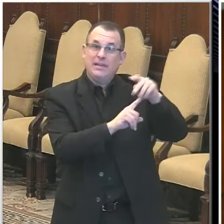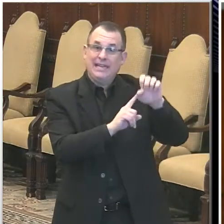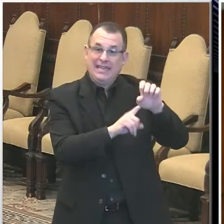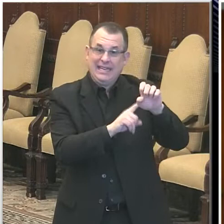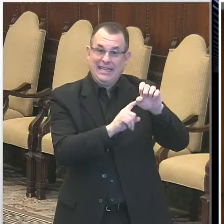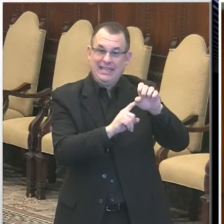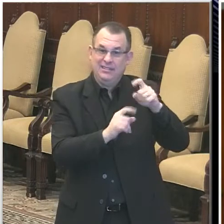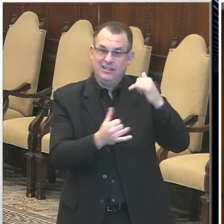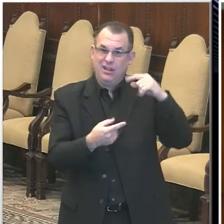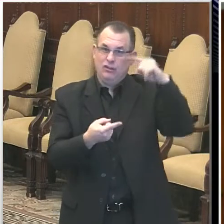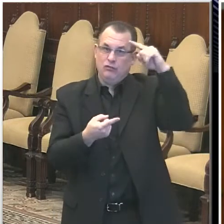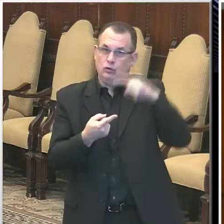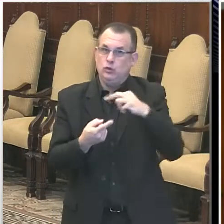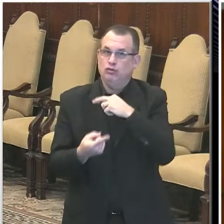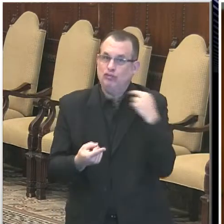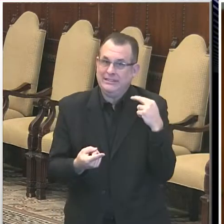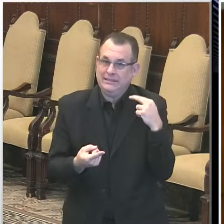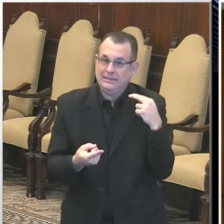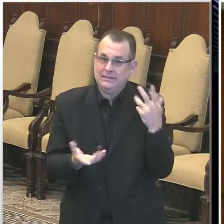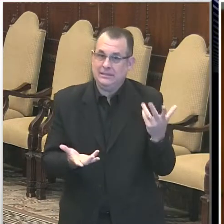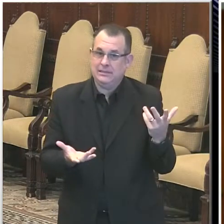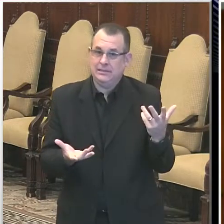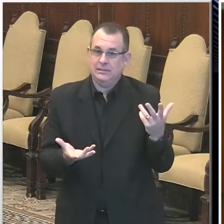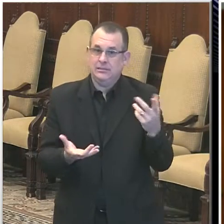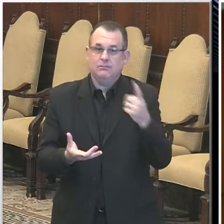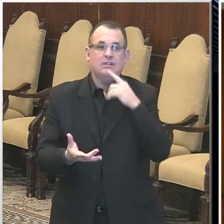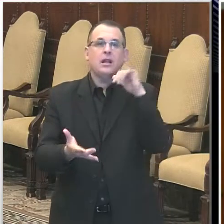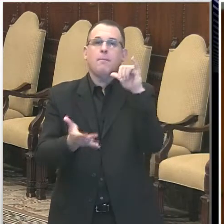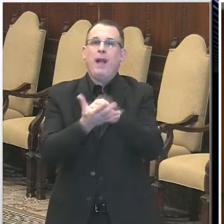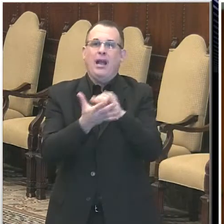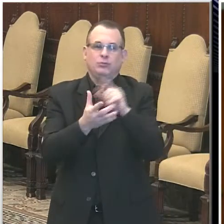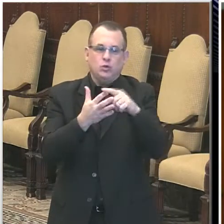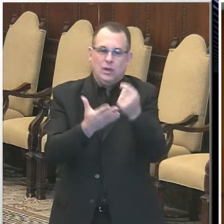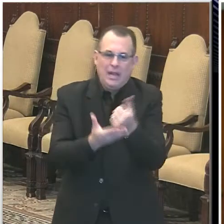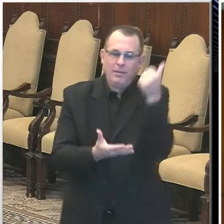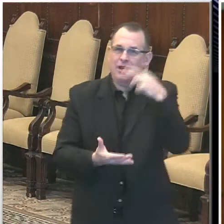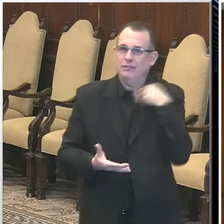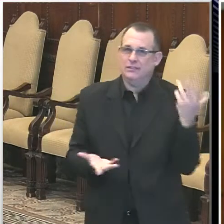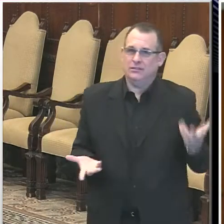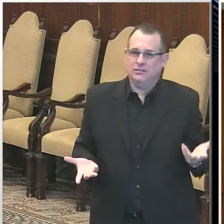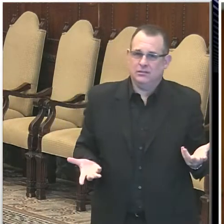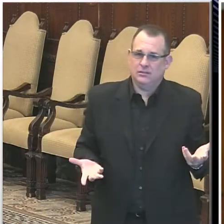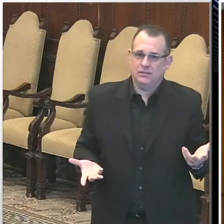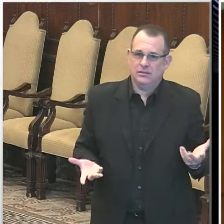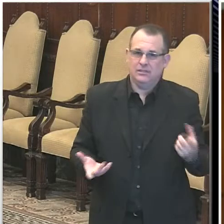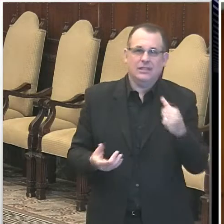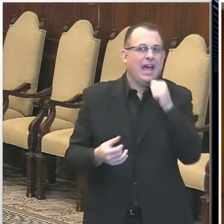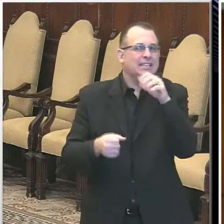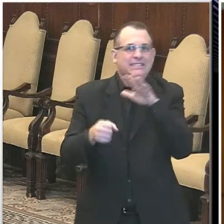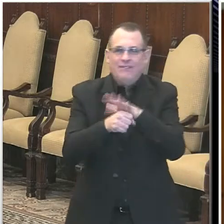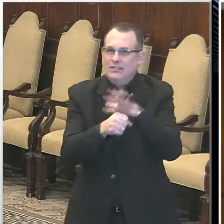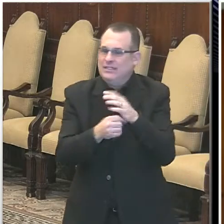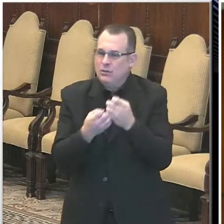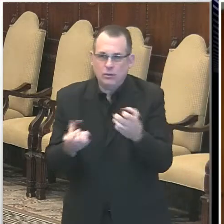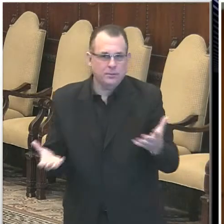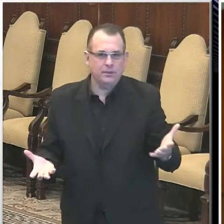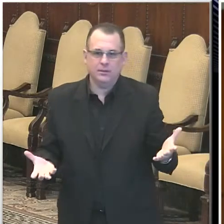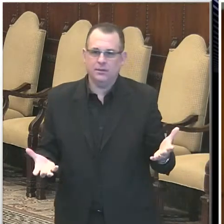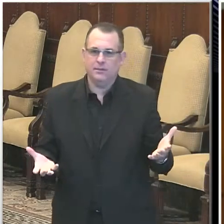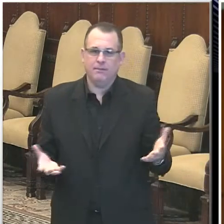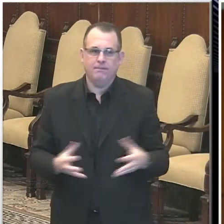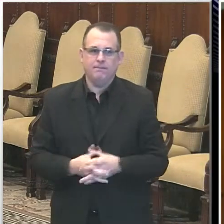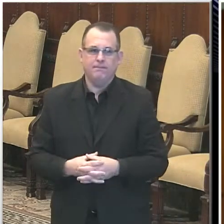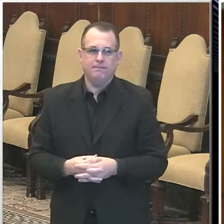It's probably impossible to eliminate that risk. We think that there is sufficient supply for them to protect themselves, but we certainly have had cases in